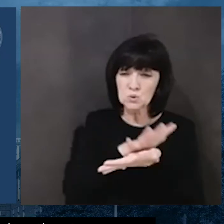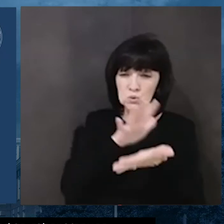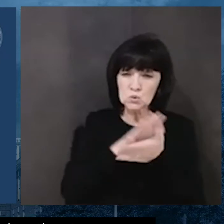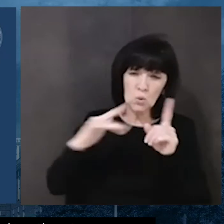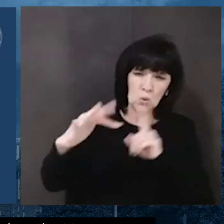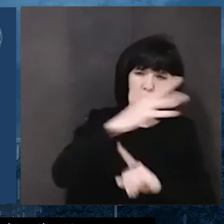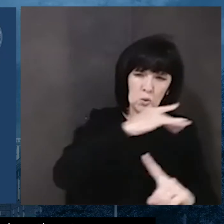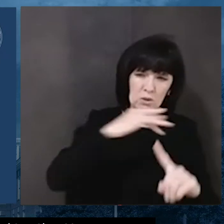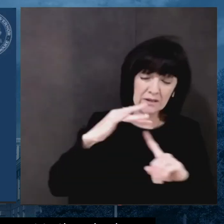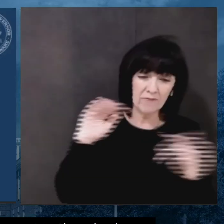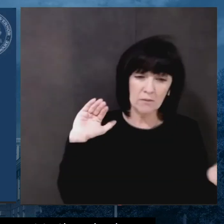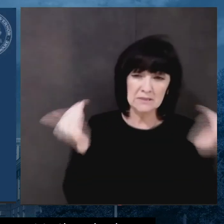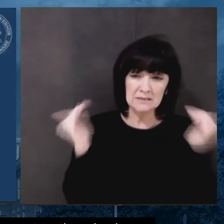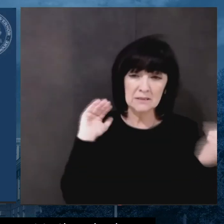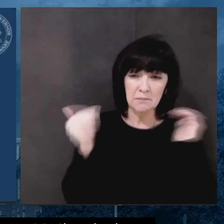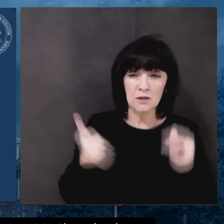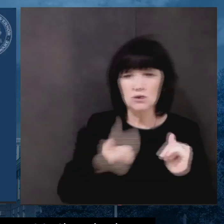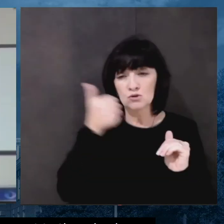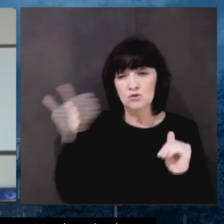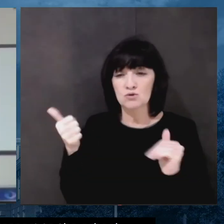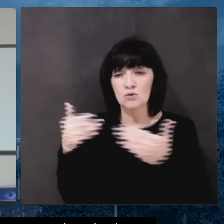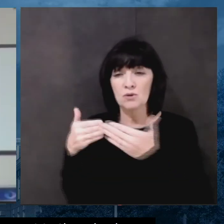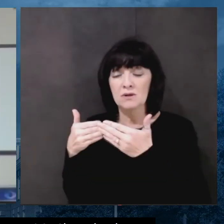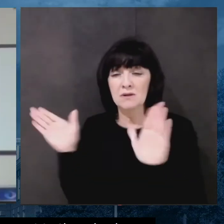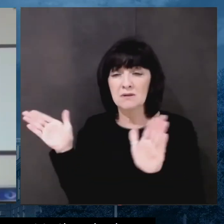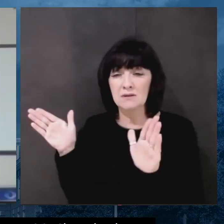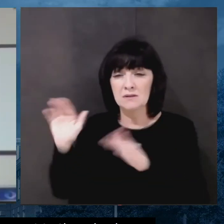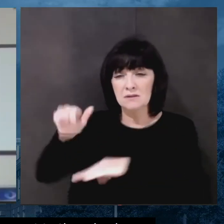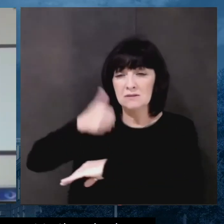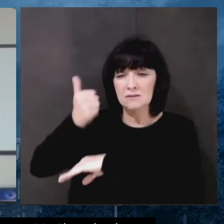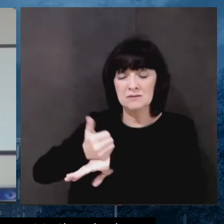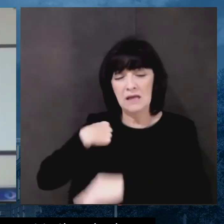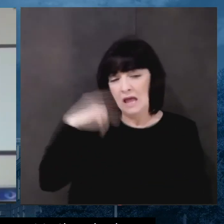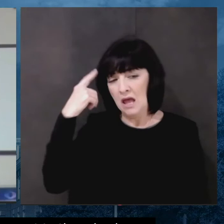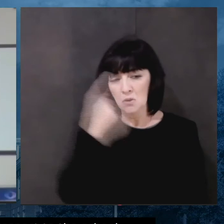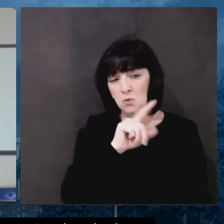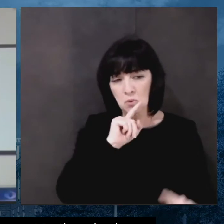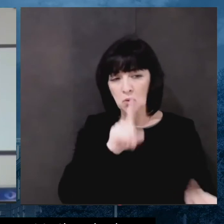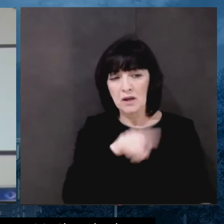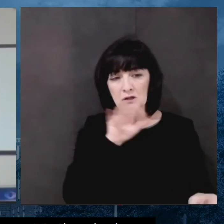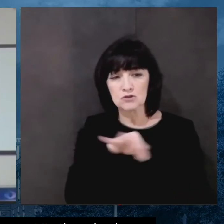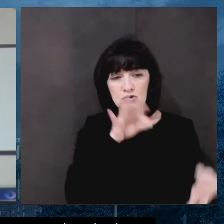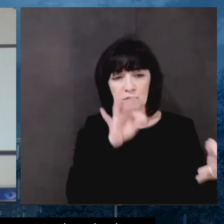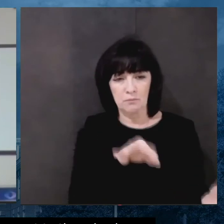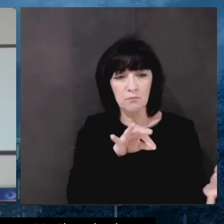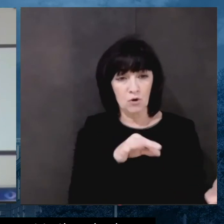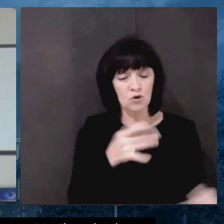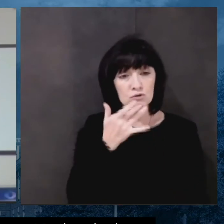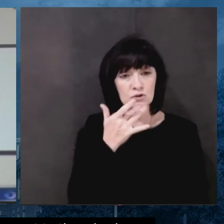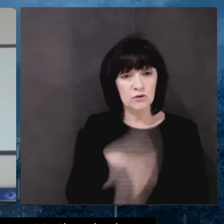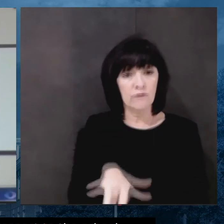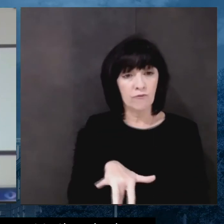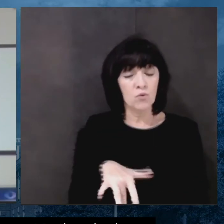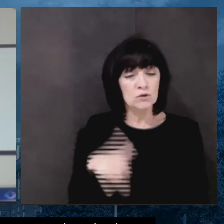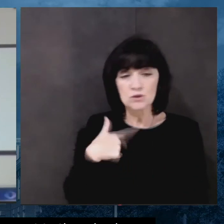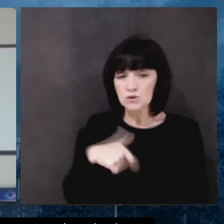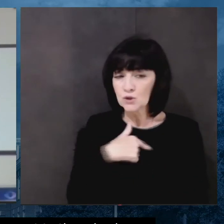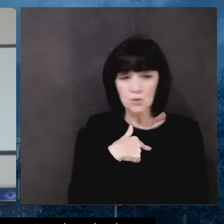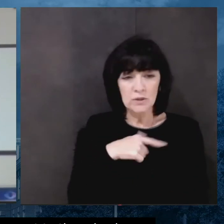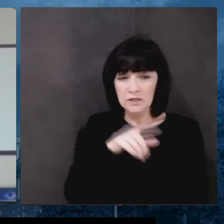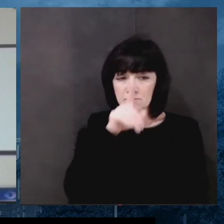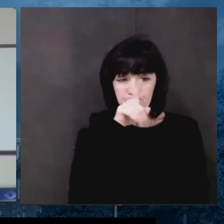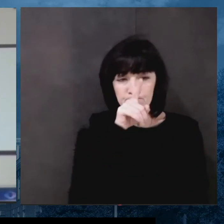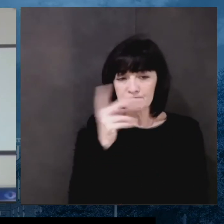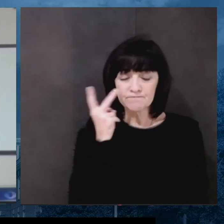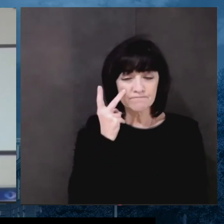other venues? No, I mean, I think you answered that perfectly. Fortunately enough, we are not seeing as